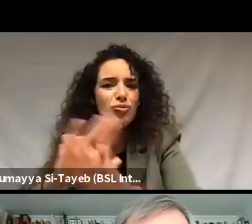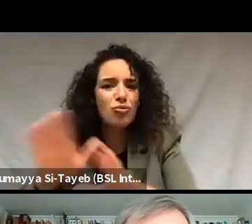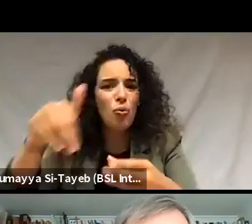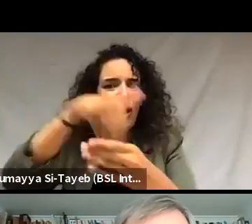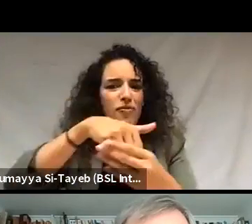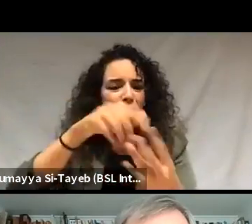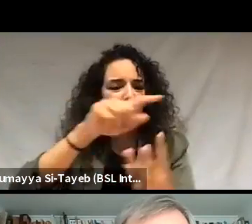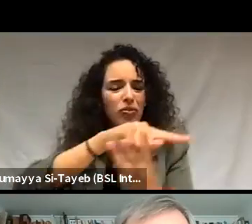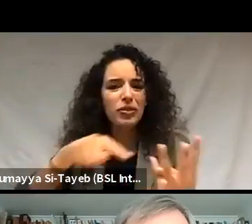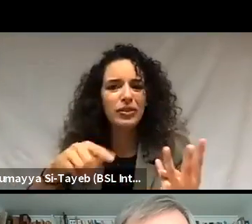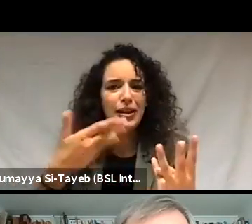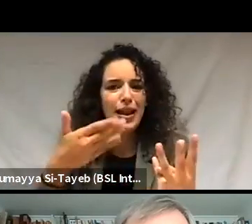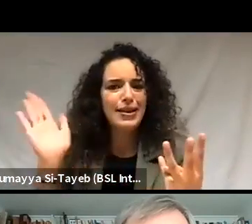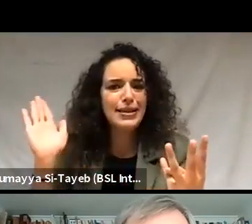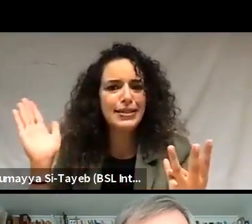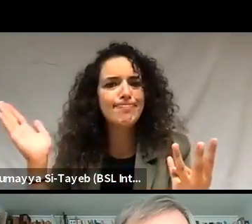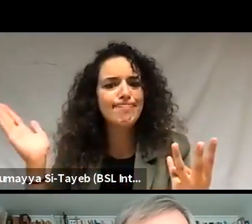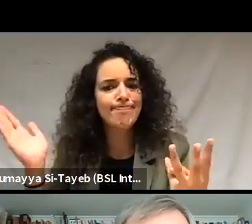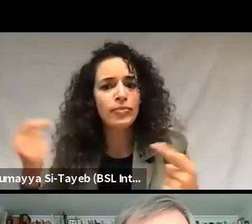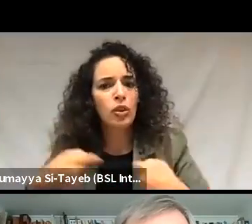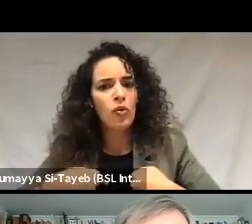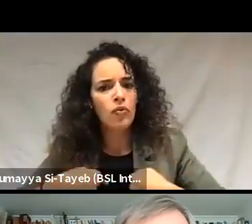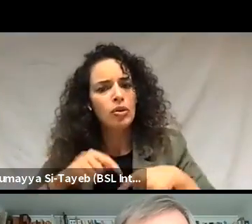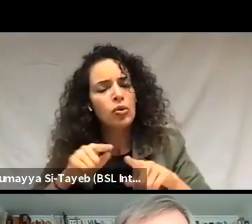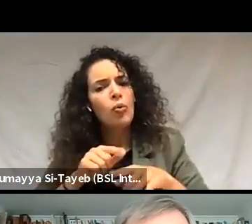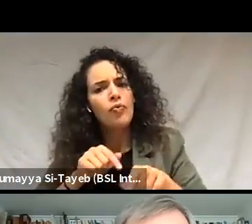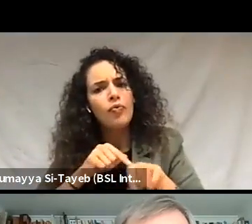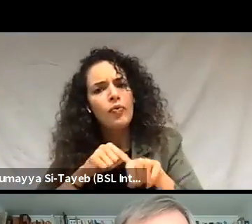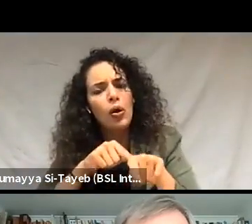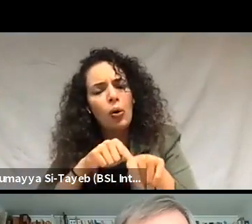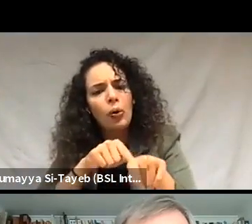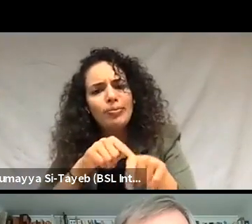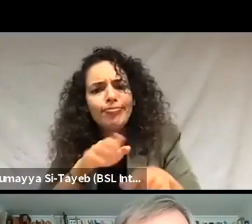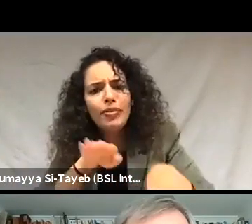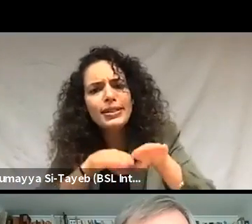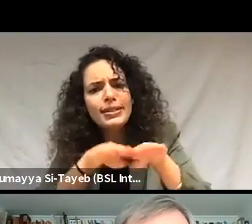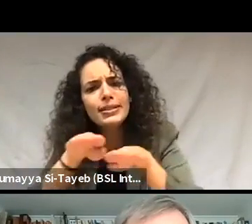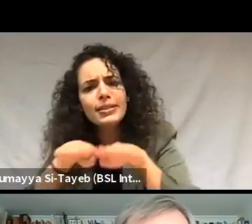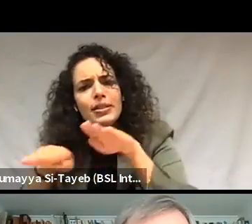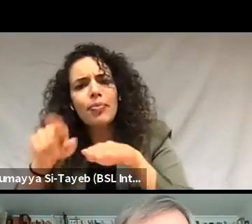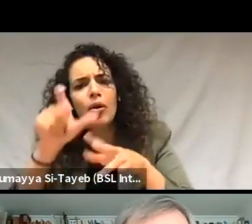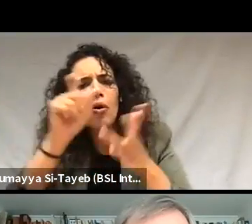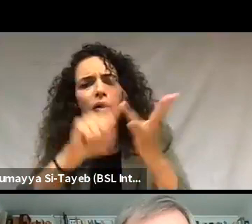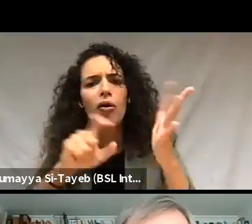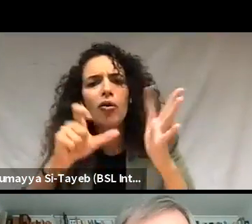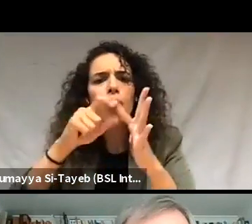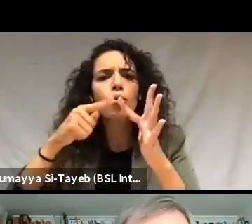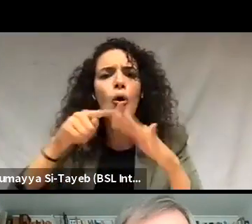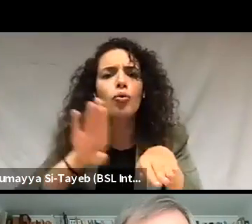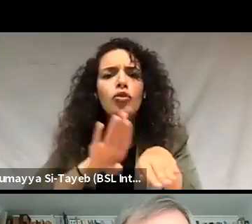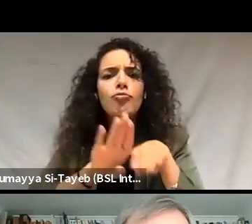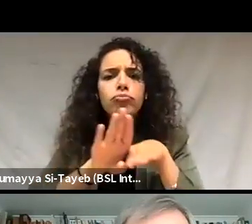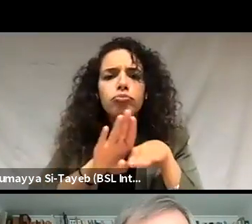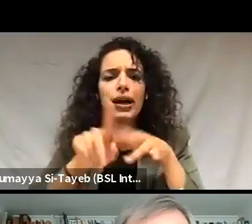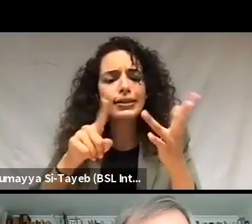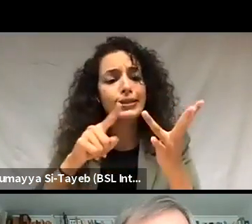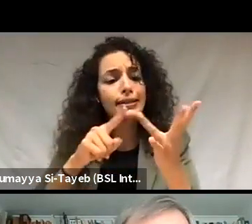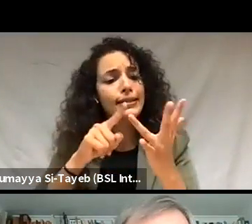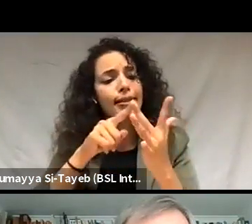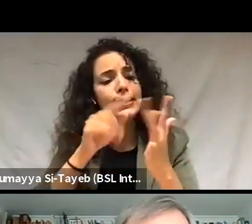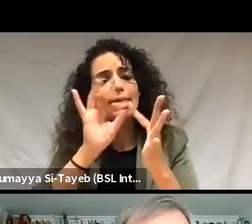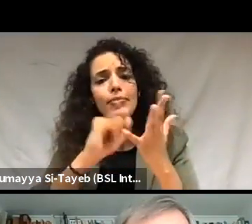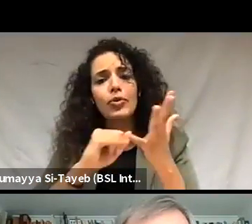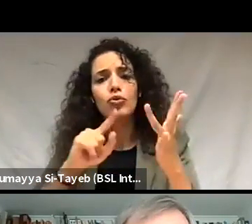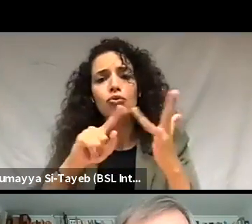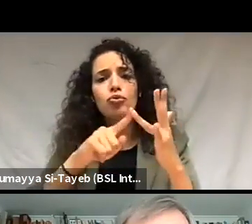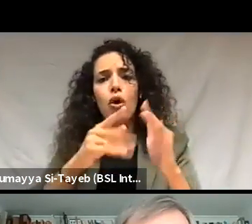us follow a similar code of practice, the one that currently is circulated by IPSO, the means of